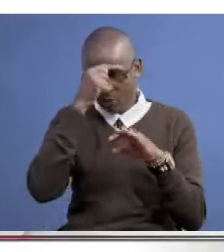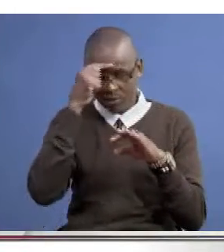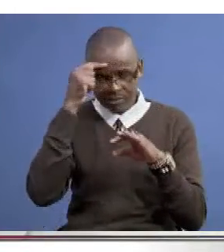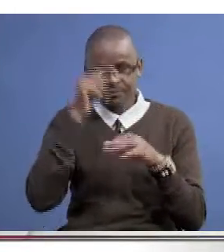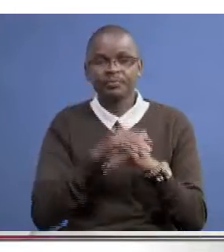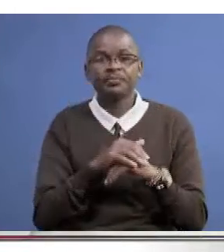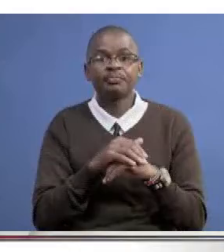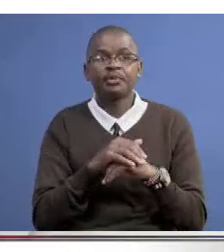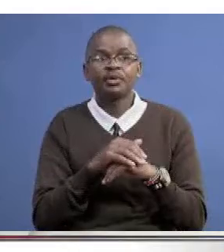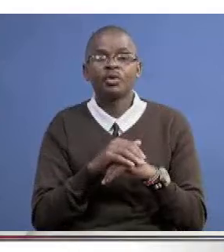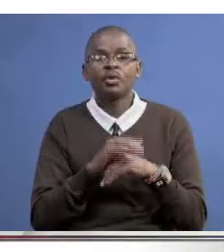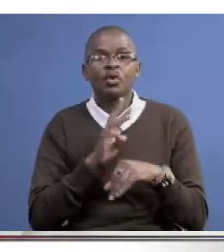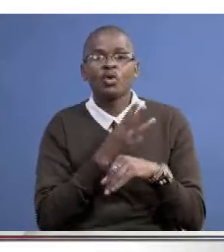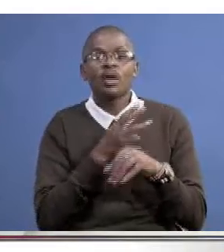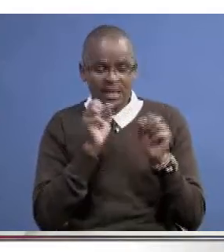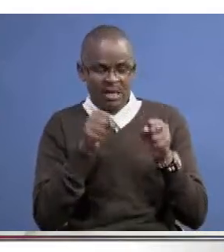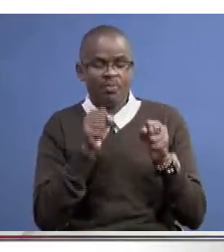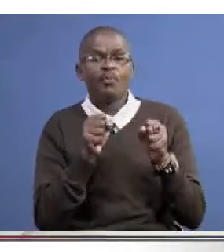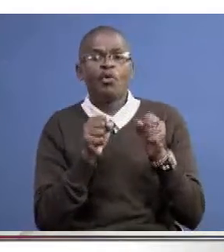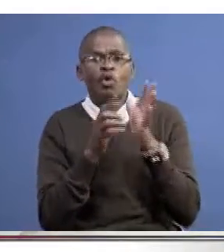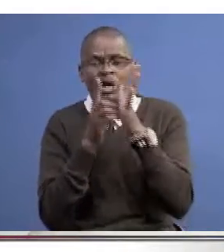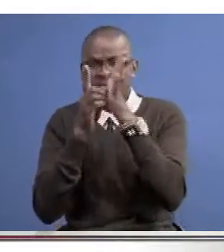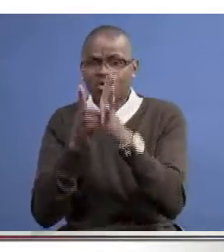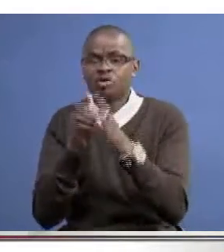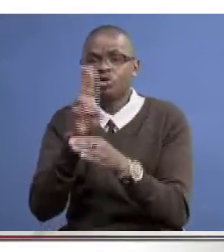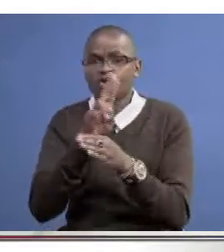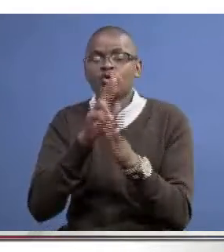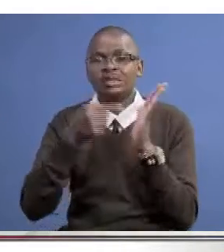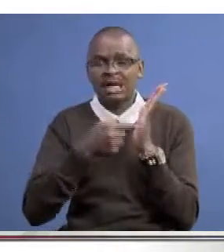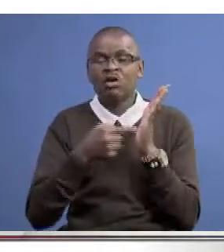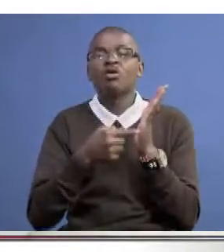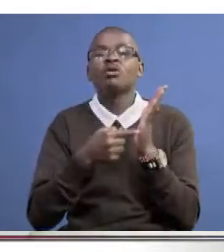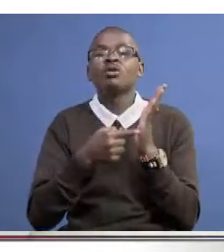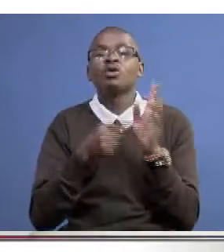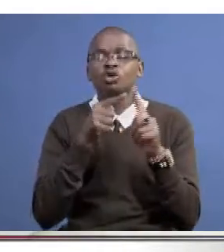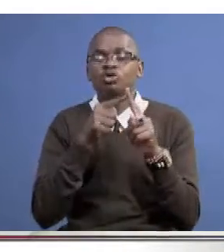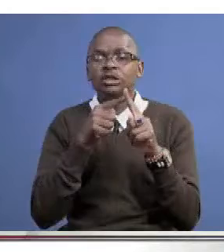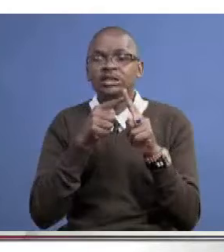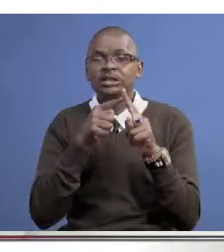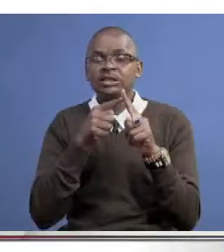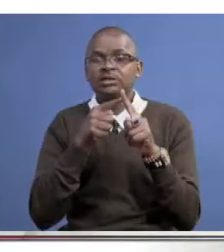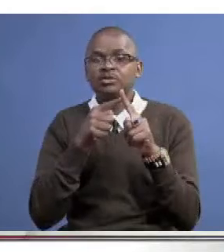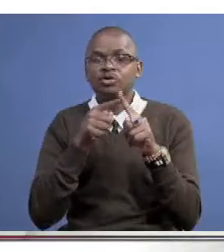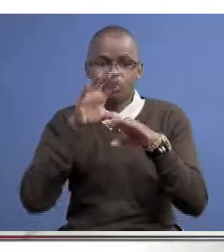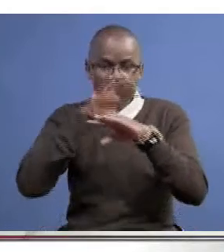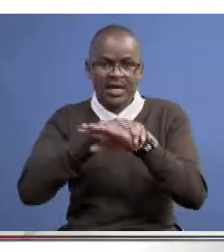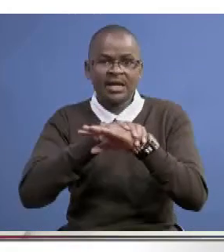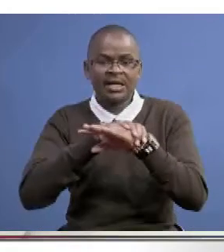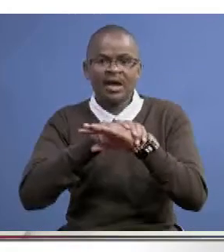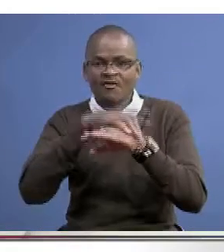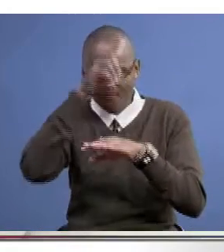because we've been able to demonstrate that we can use technology to reach very